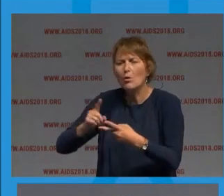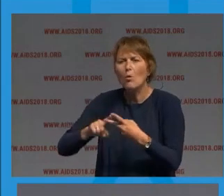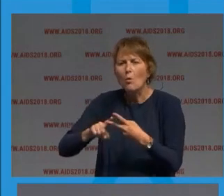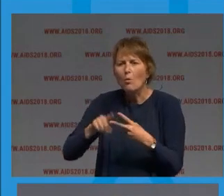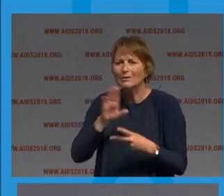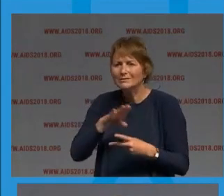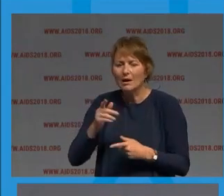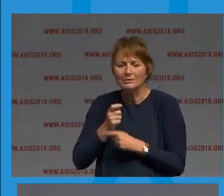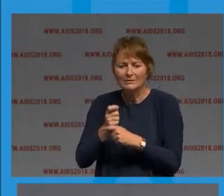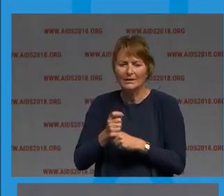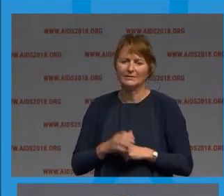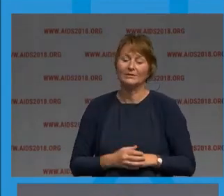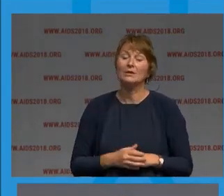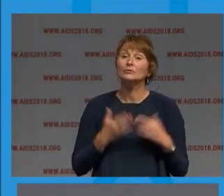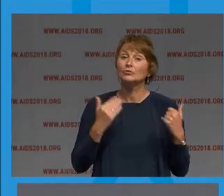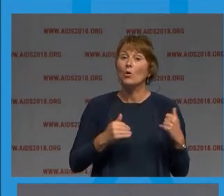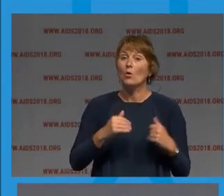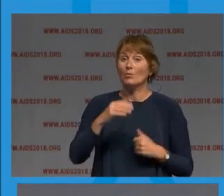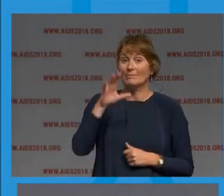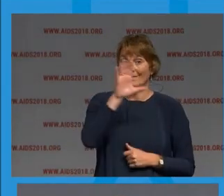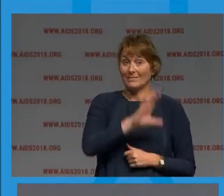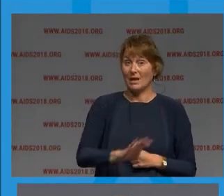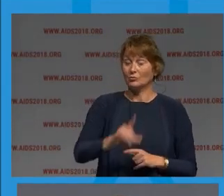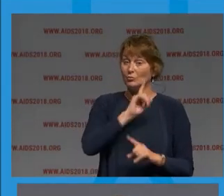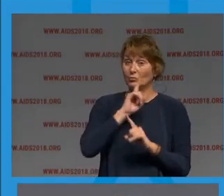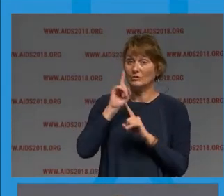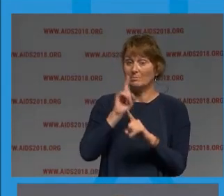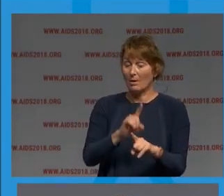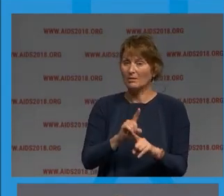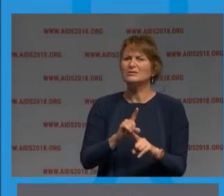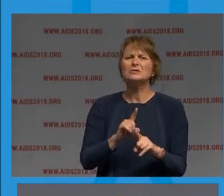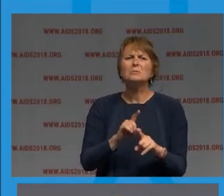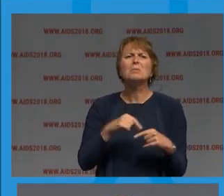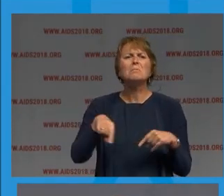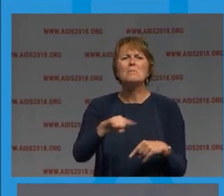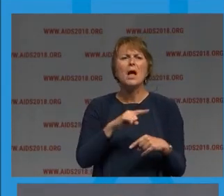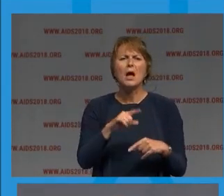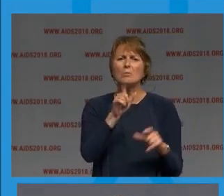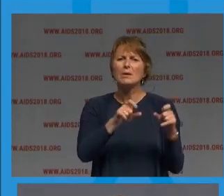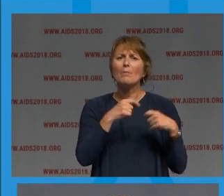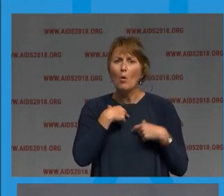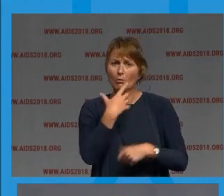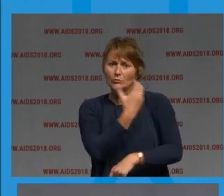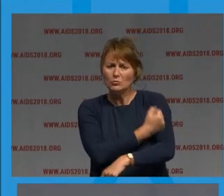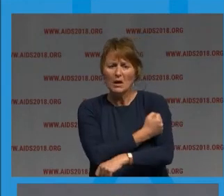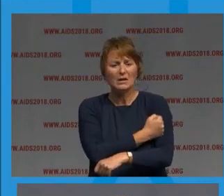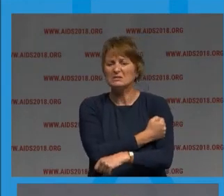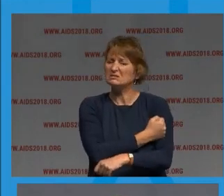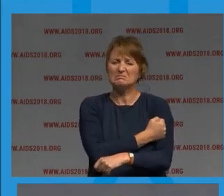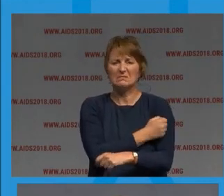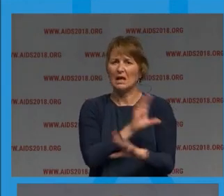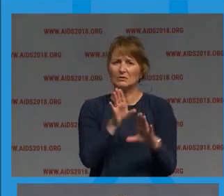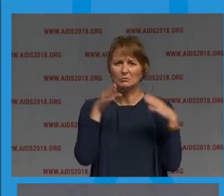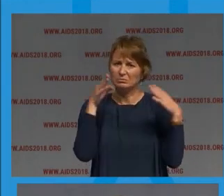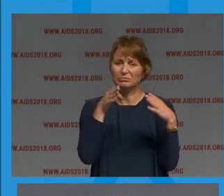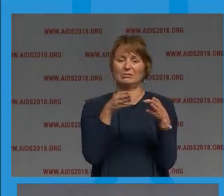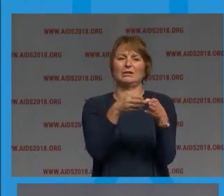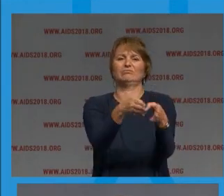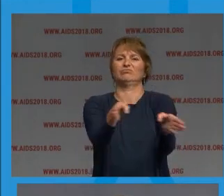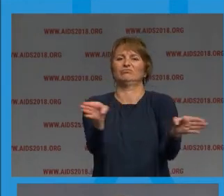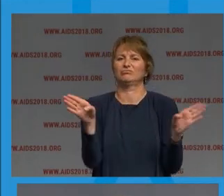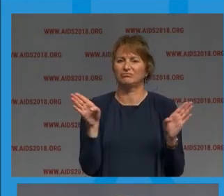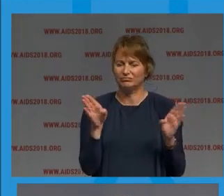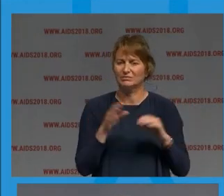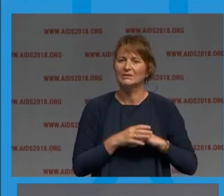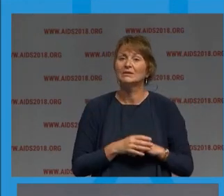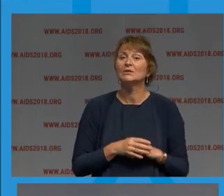care. National responses to people who use drugs are often distributive. We advocate for the decriminalization